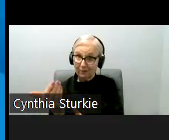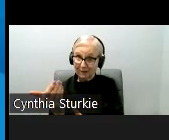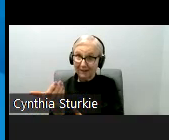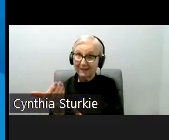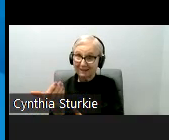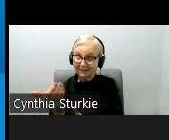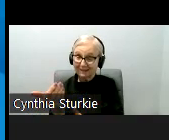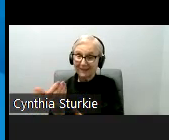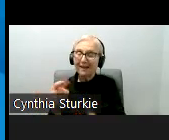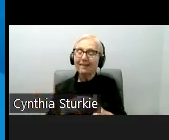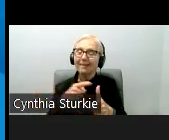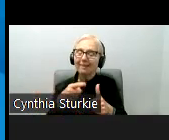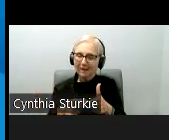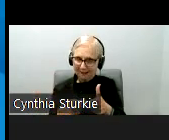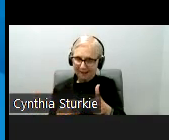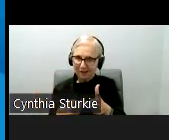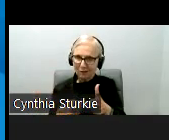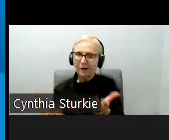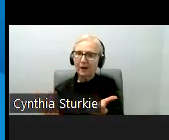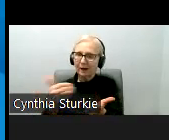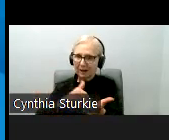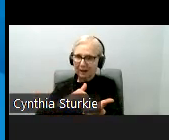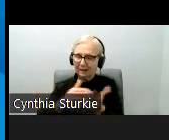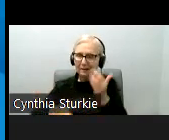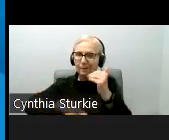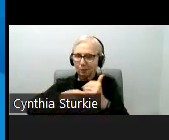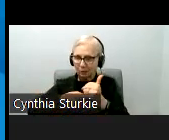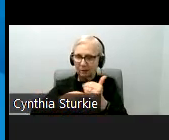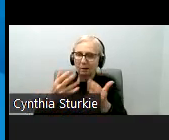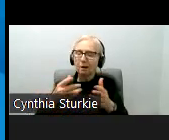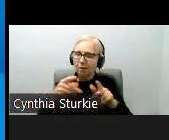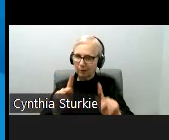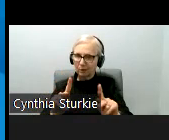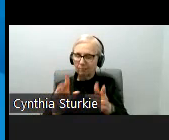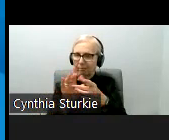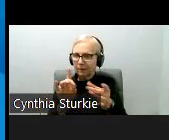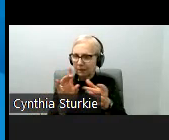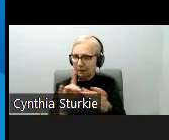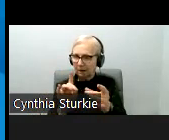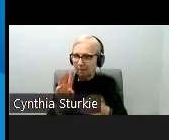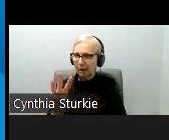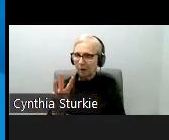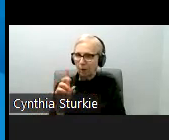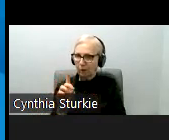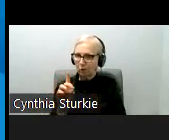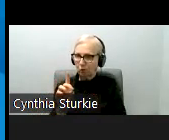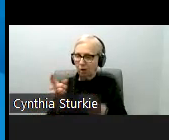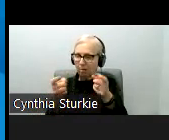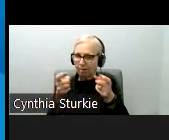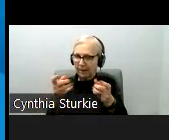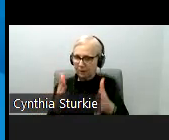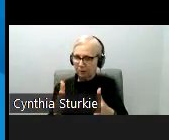And then we have, again, some of those additional opportunities mentioned about our withdrawal management specific